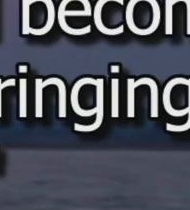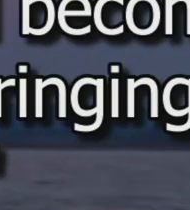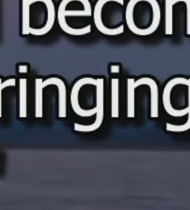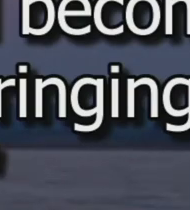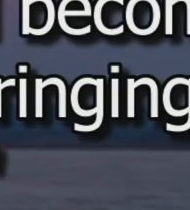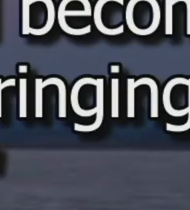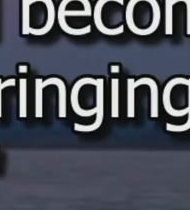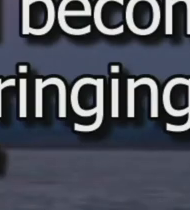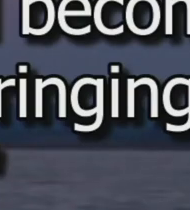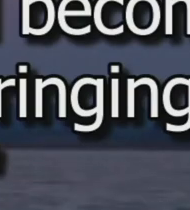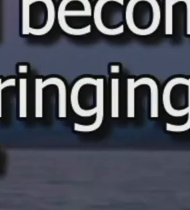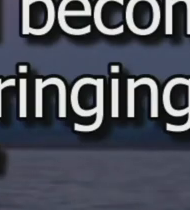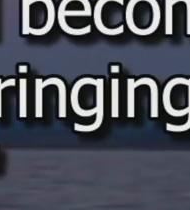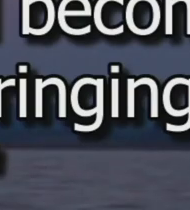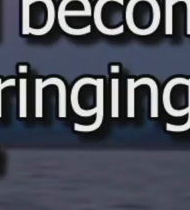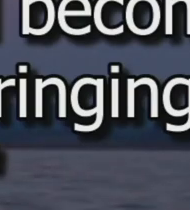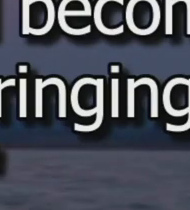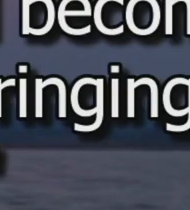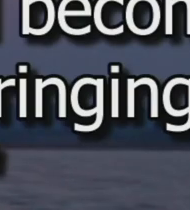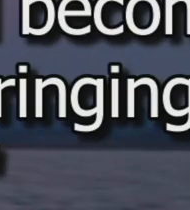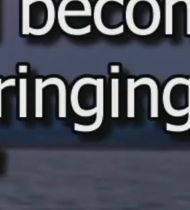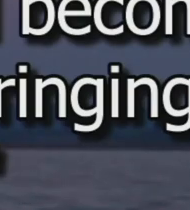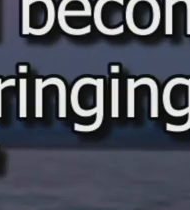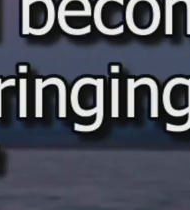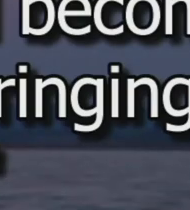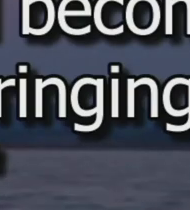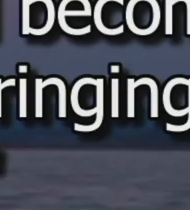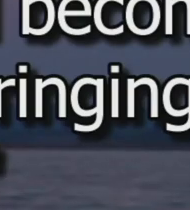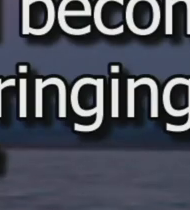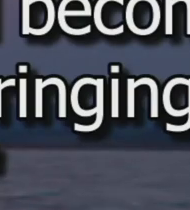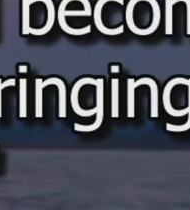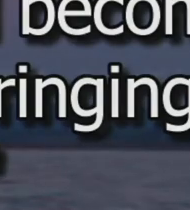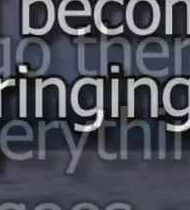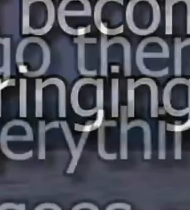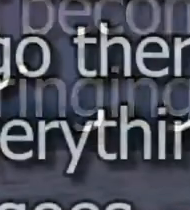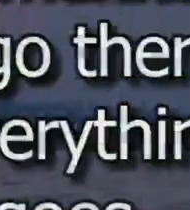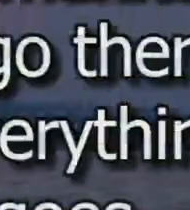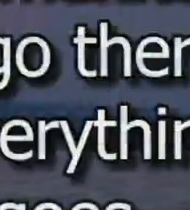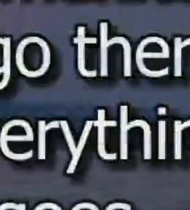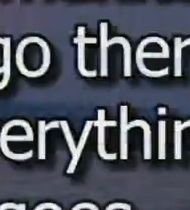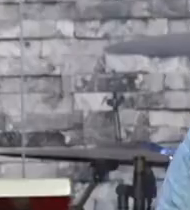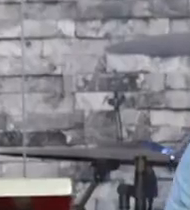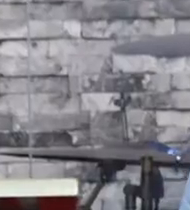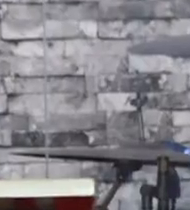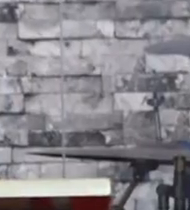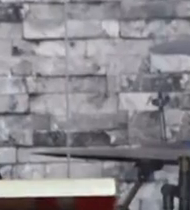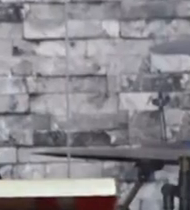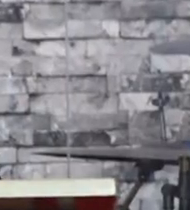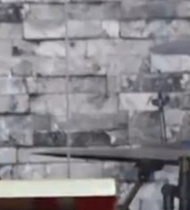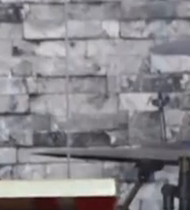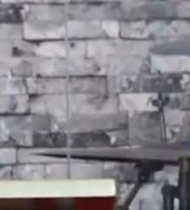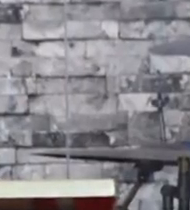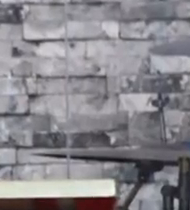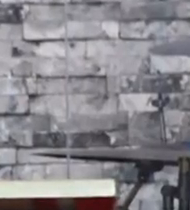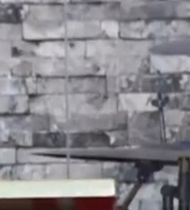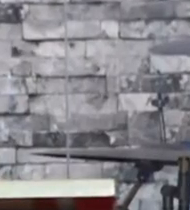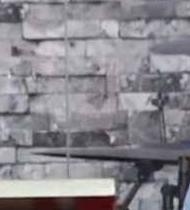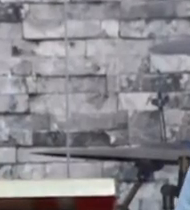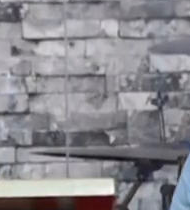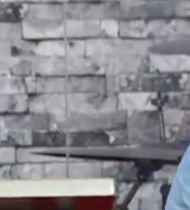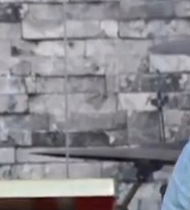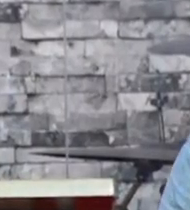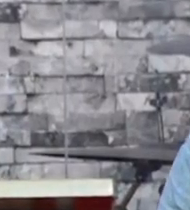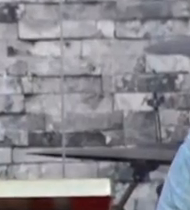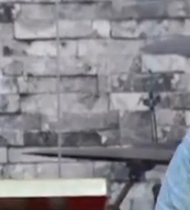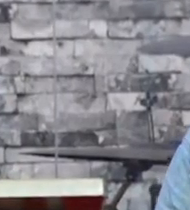verse 9, and she said that swarms of living creatures will live wherever the river flows. There will be large numbers